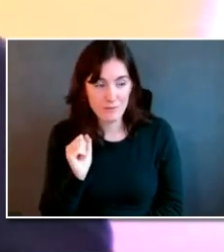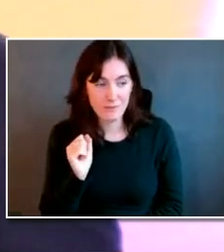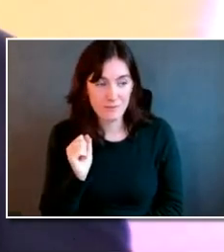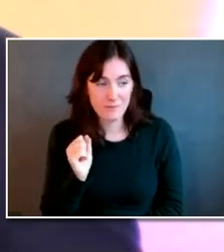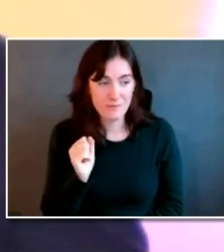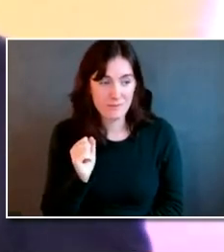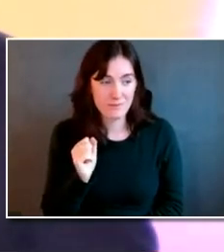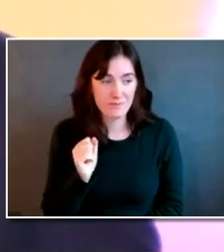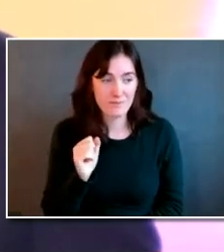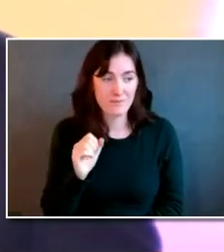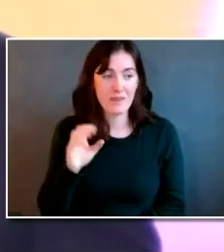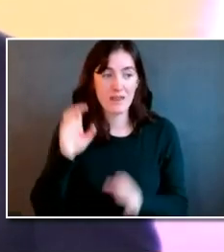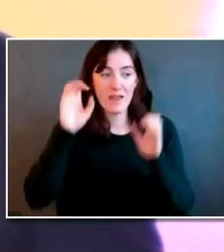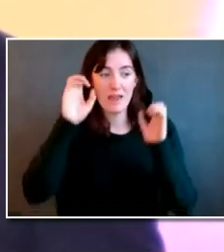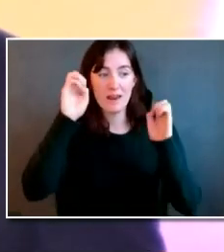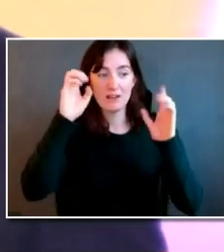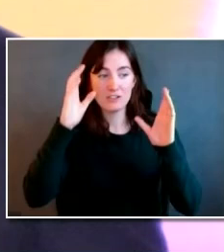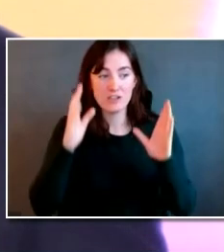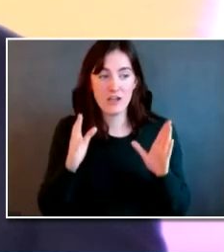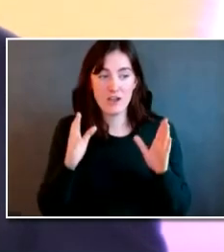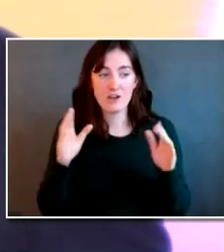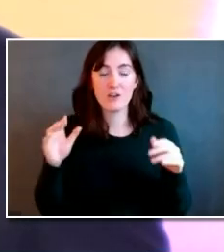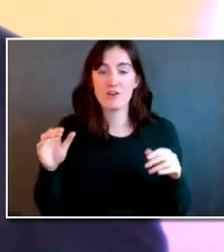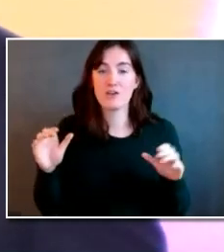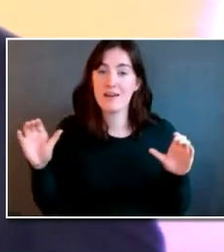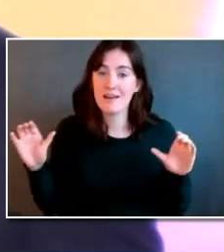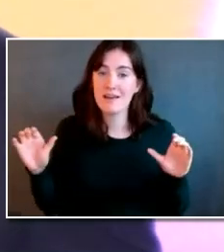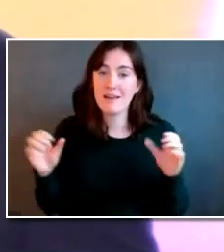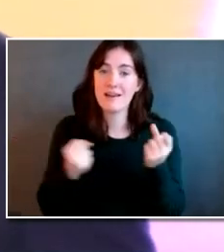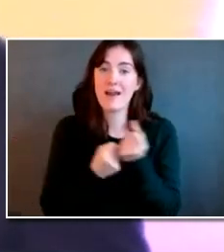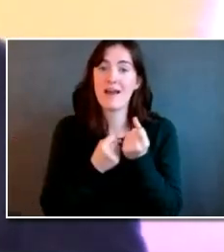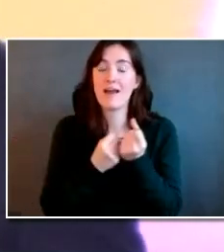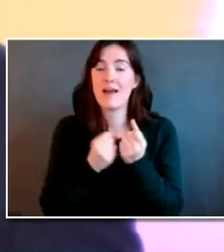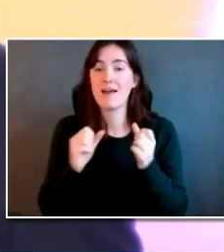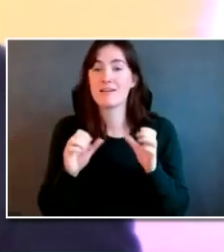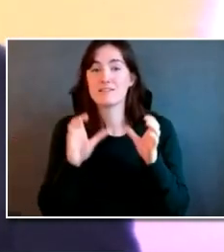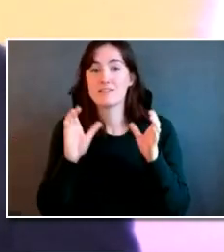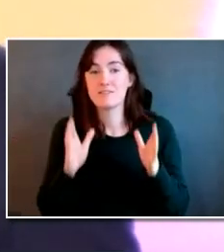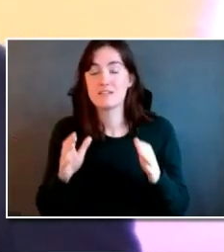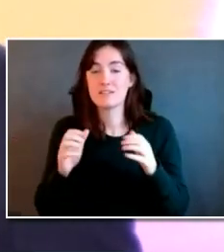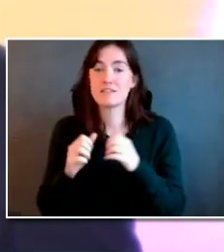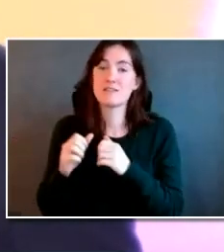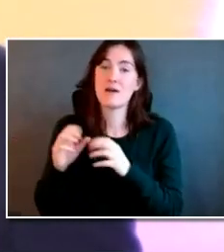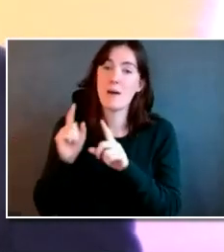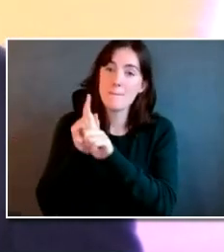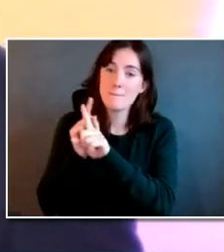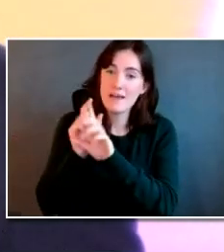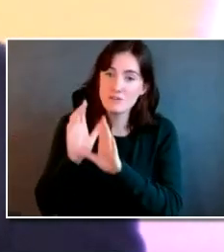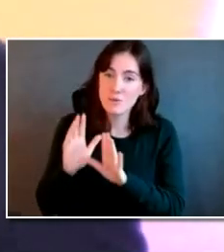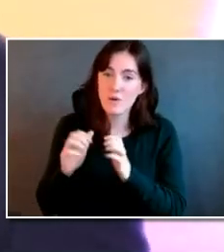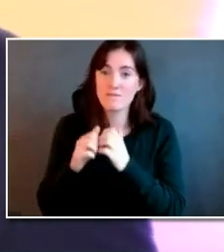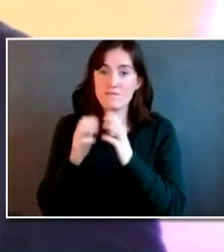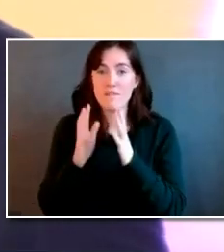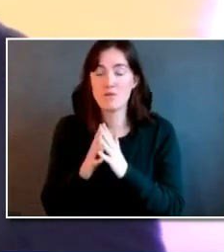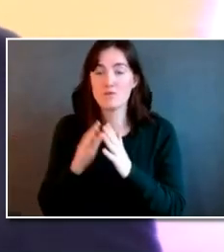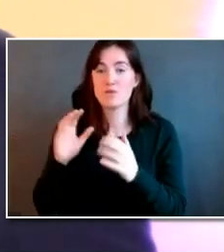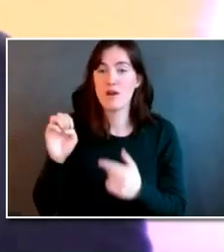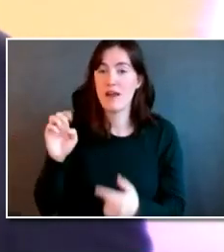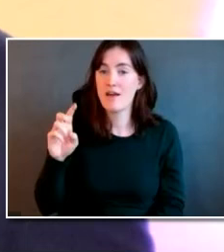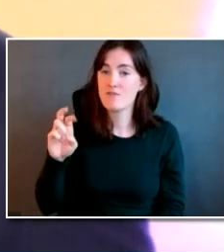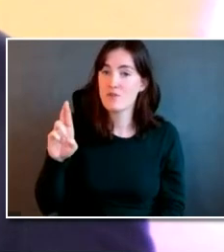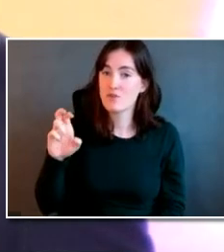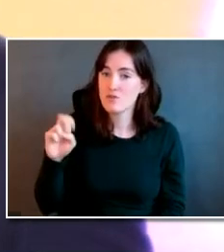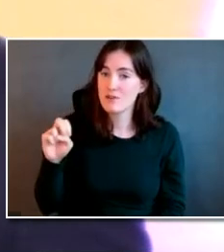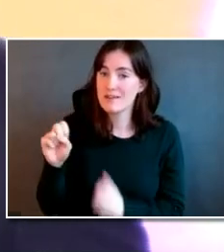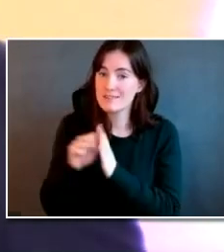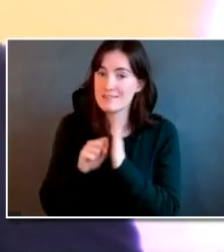An educator, an activist, a mentor, the founder of the Evergreen State College for Tacoma. Please